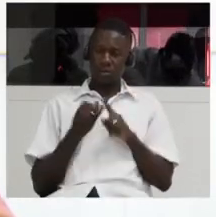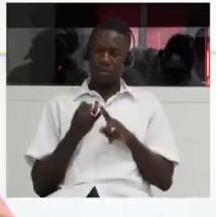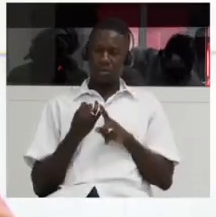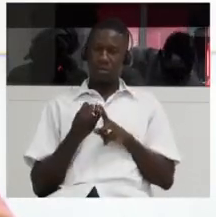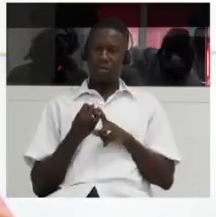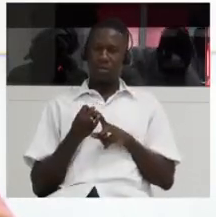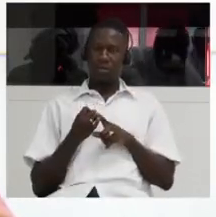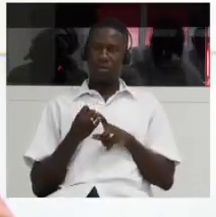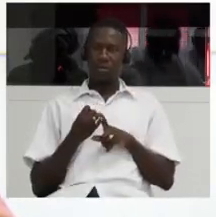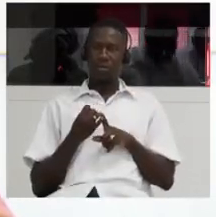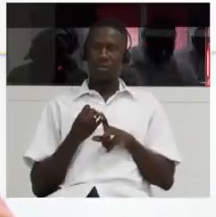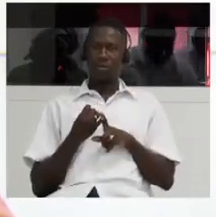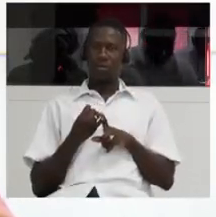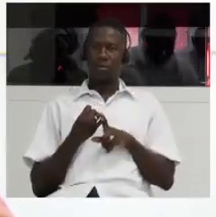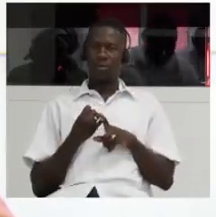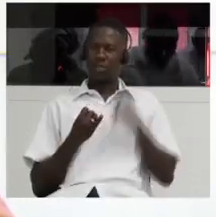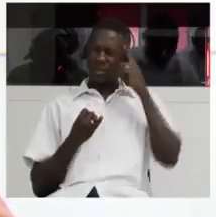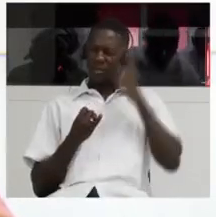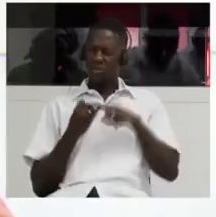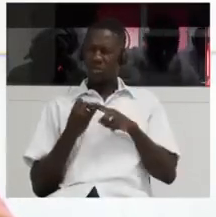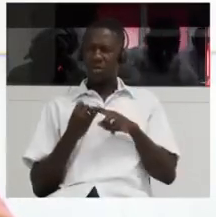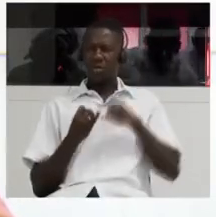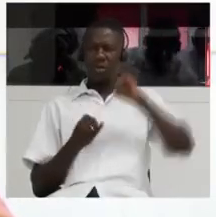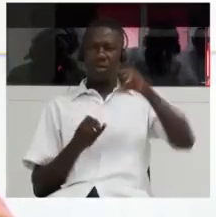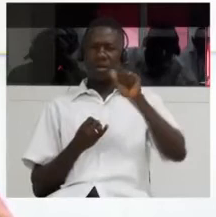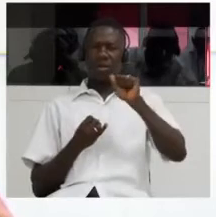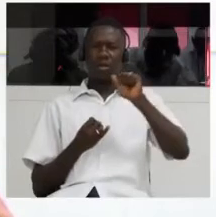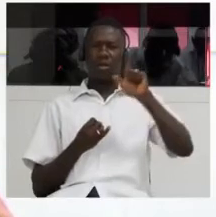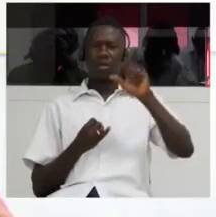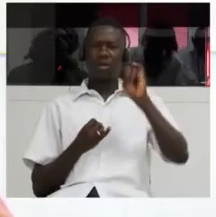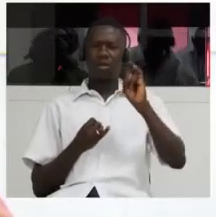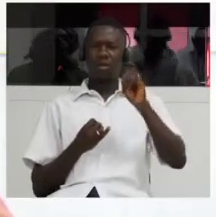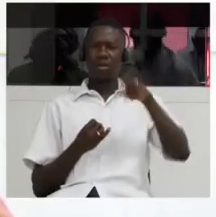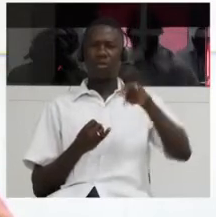And I think one Jalimusaso also.